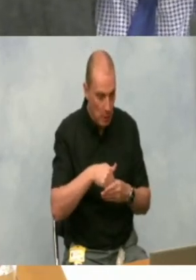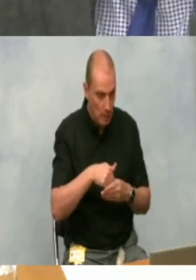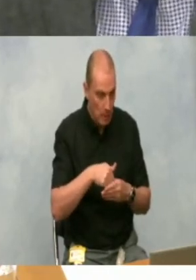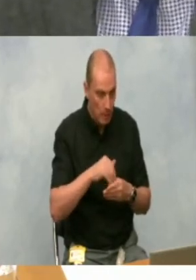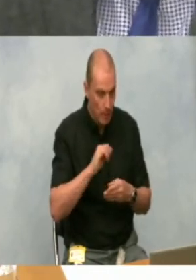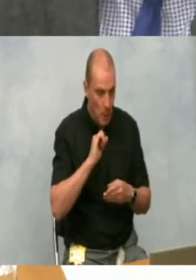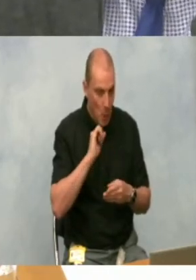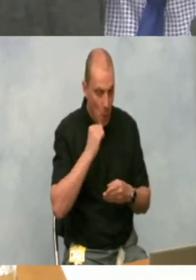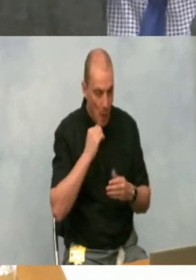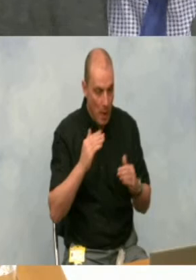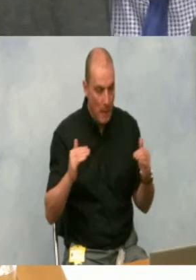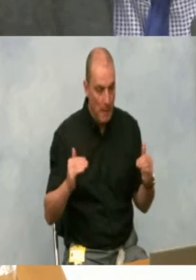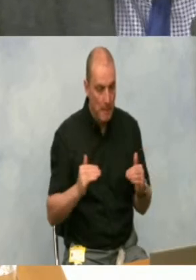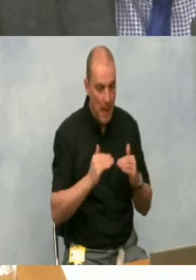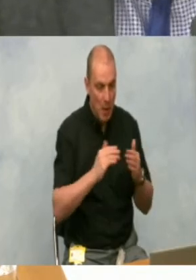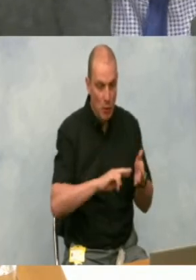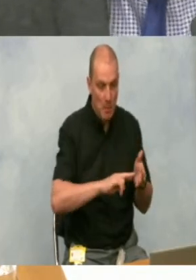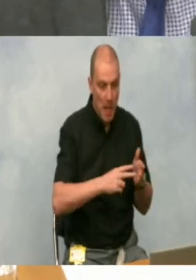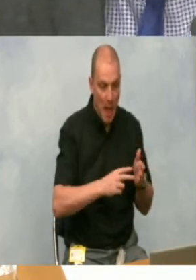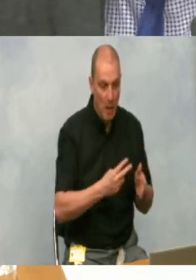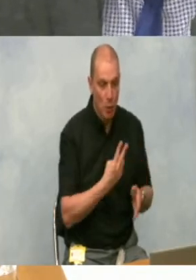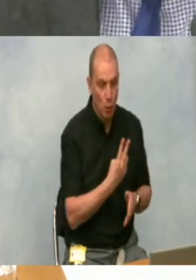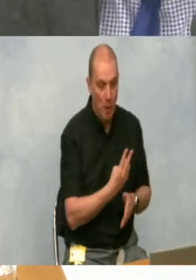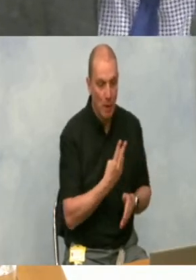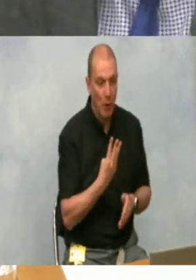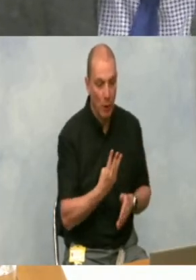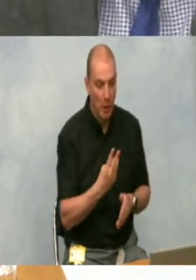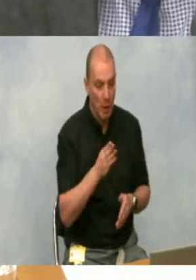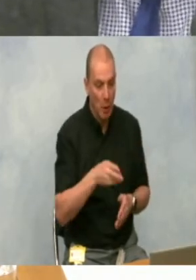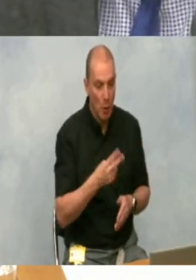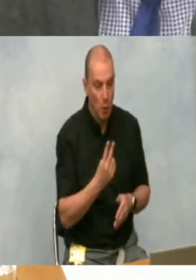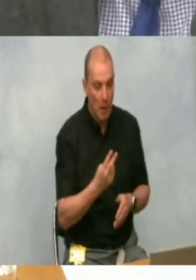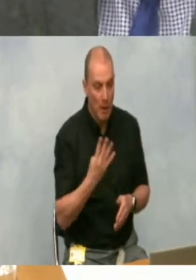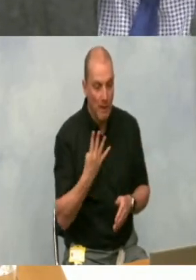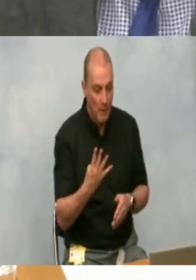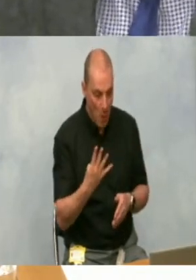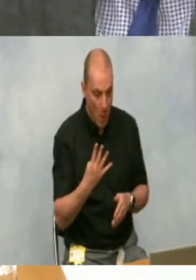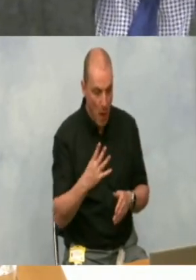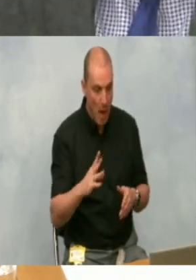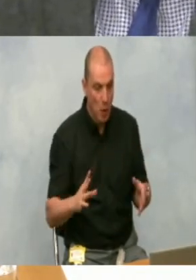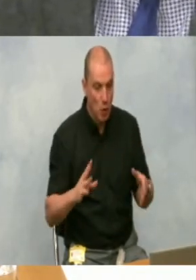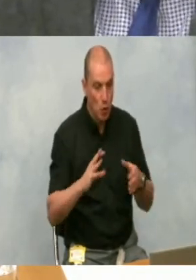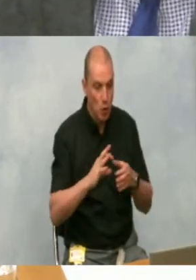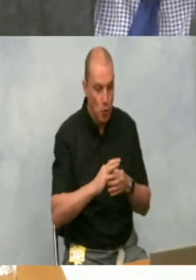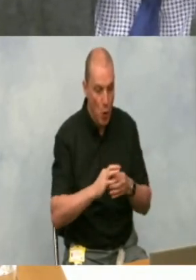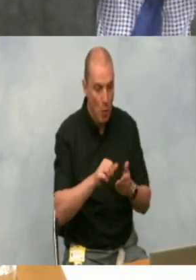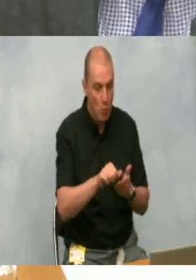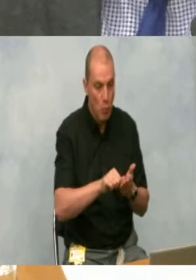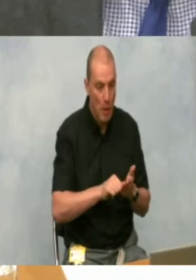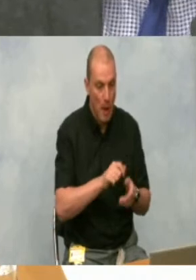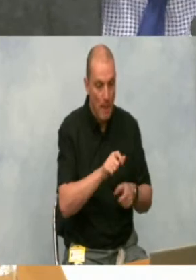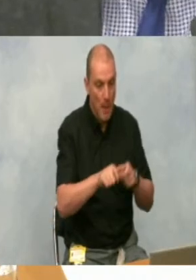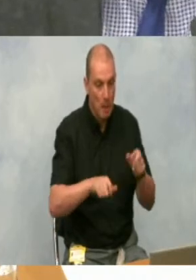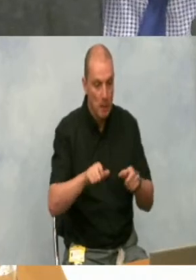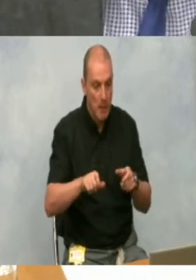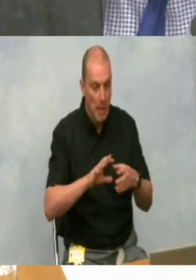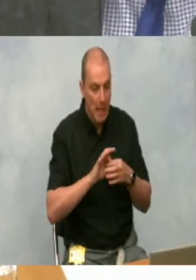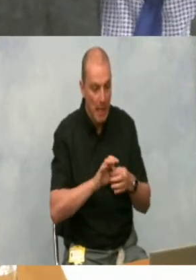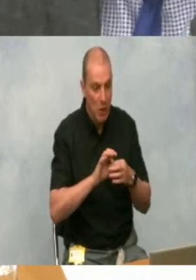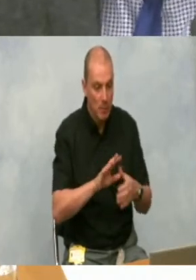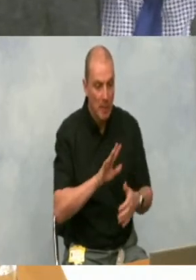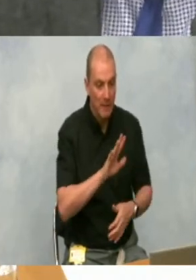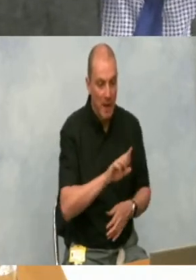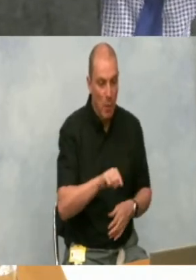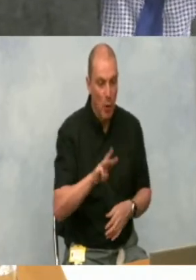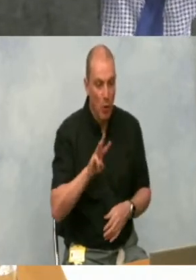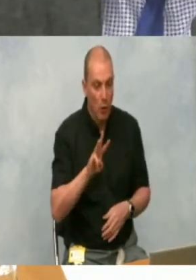service plans for 23-24 and will also be used to establish the joint programme for customer engagement. I'd highlight section 5.3, which